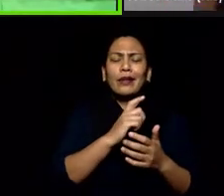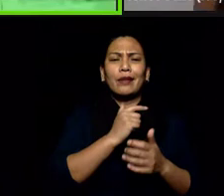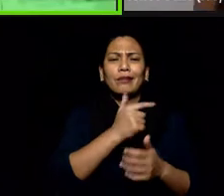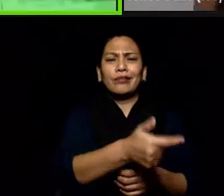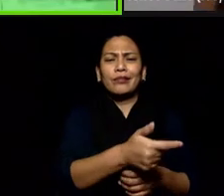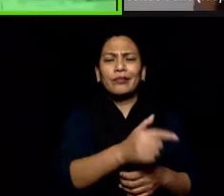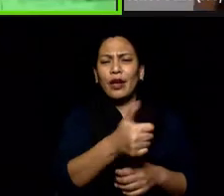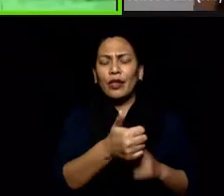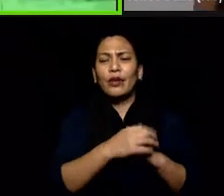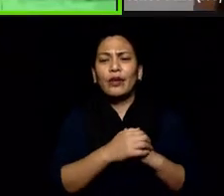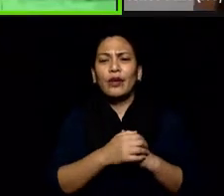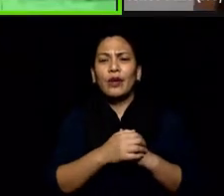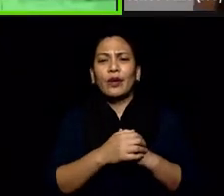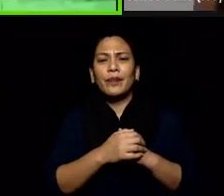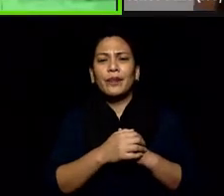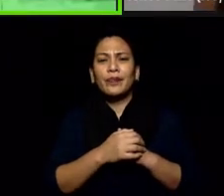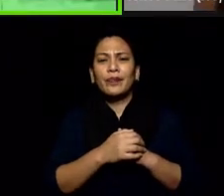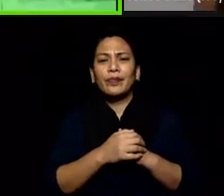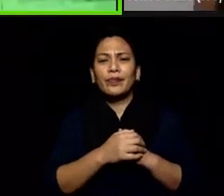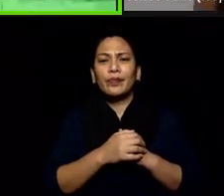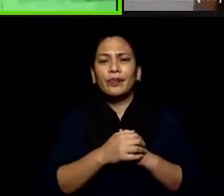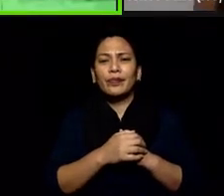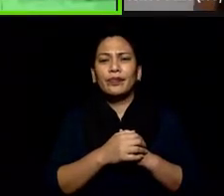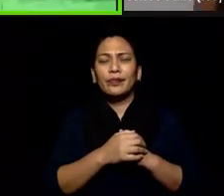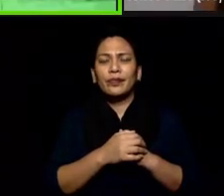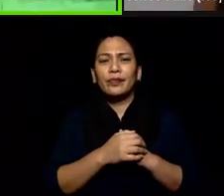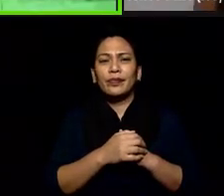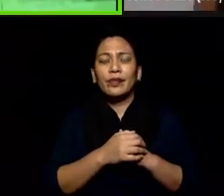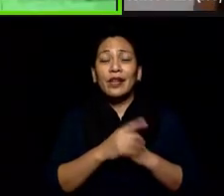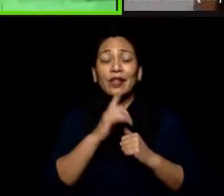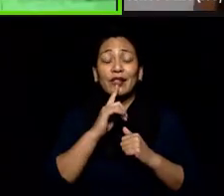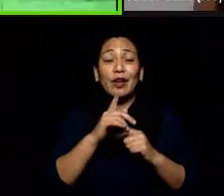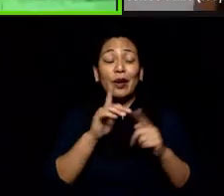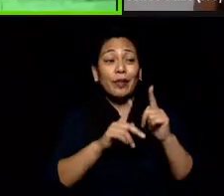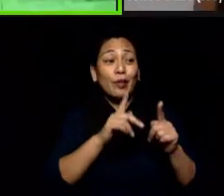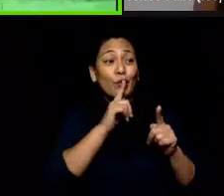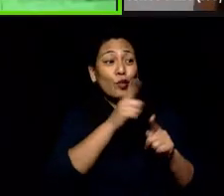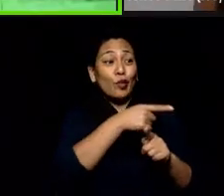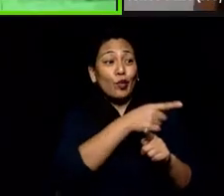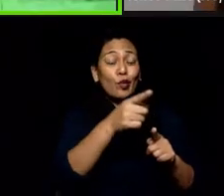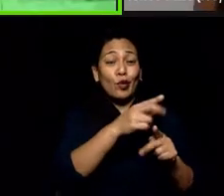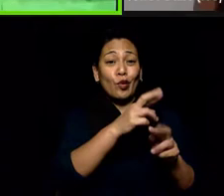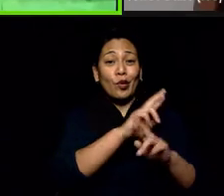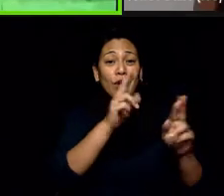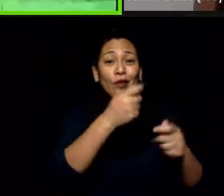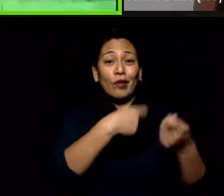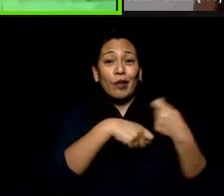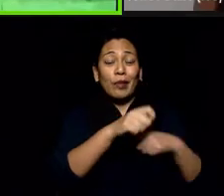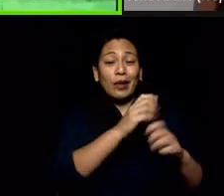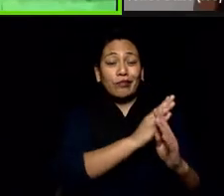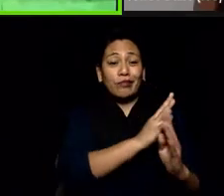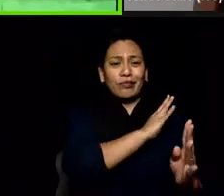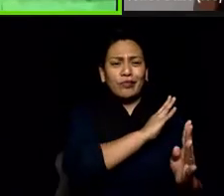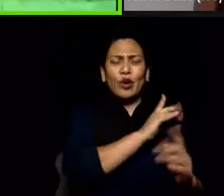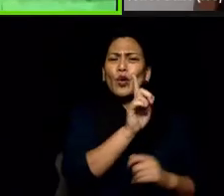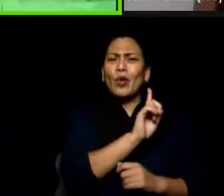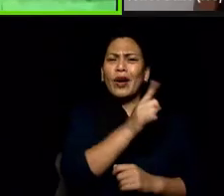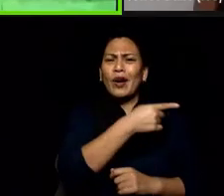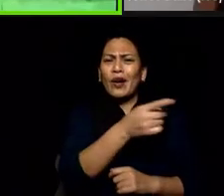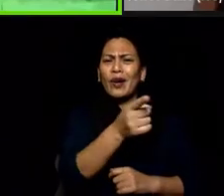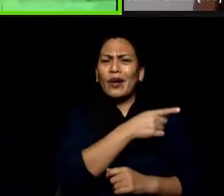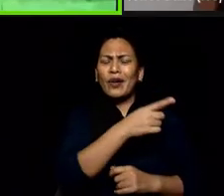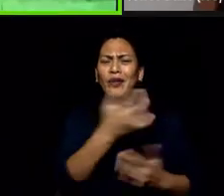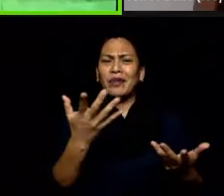How come there is not like a long line of people ready to step in? What is in the